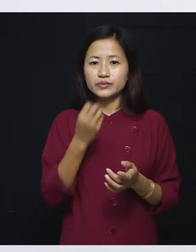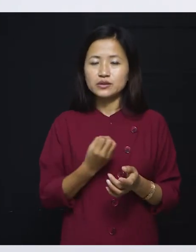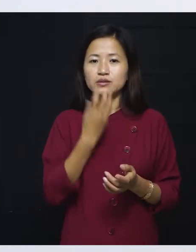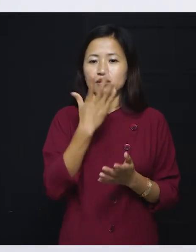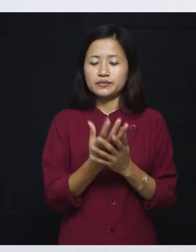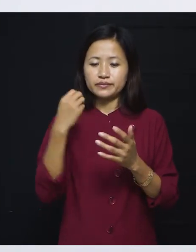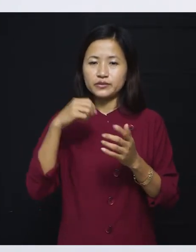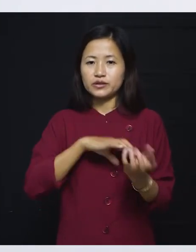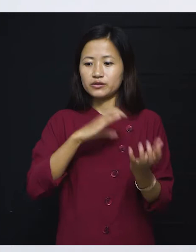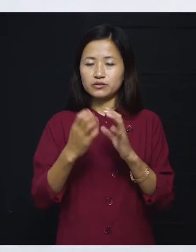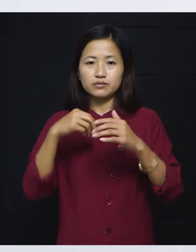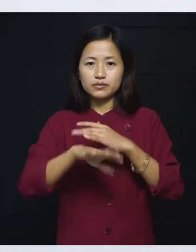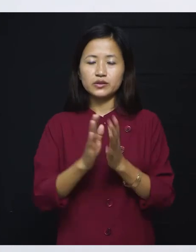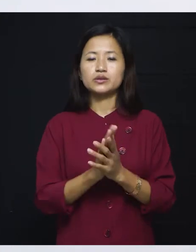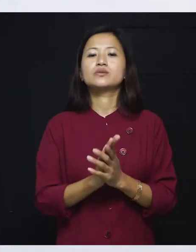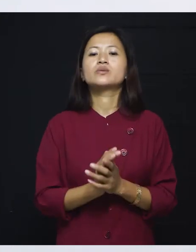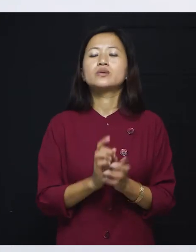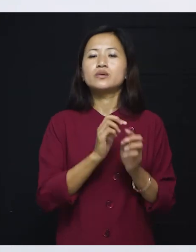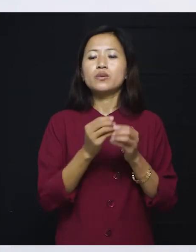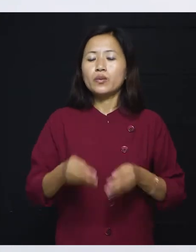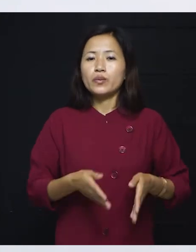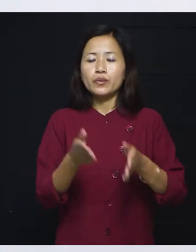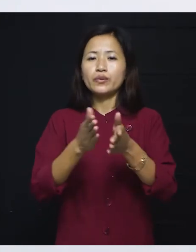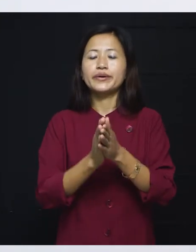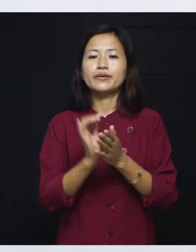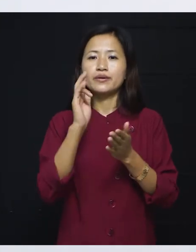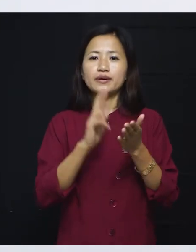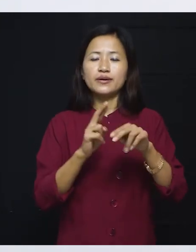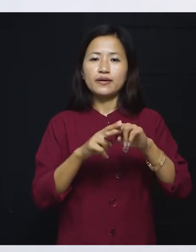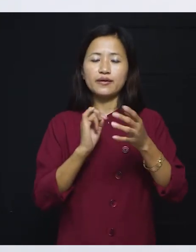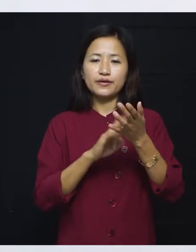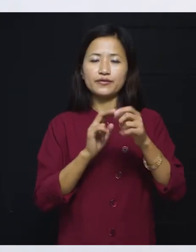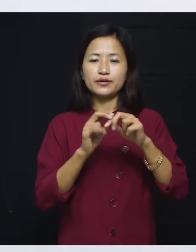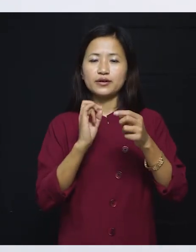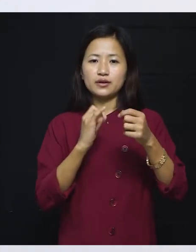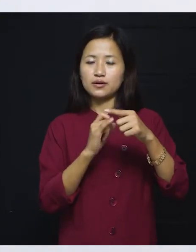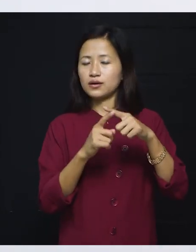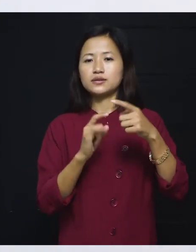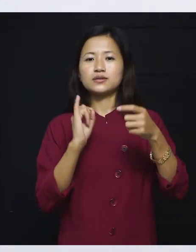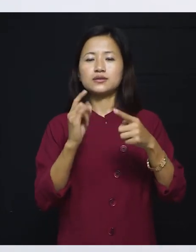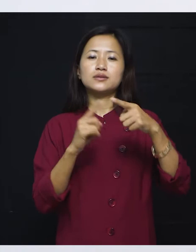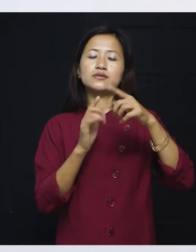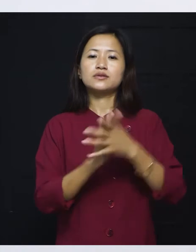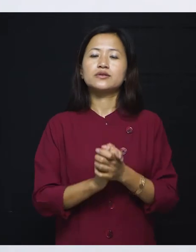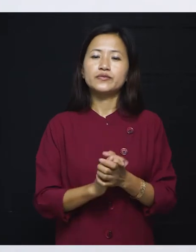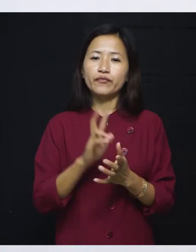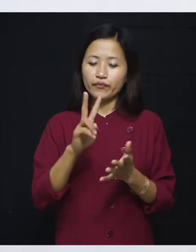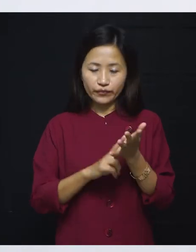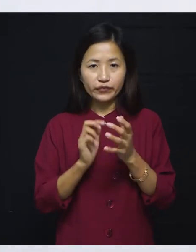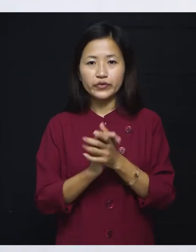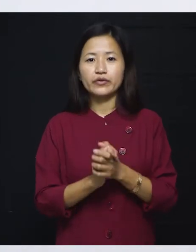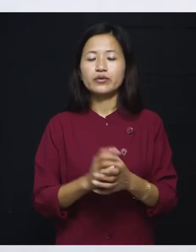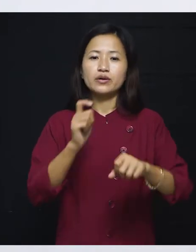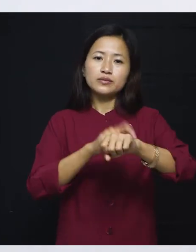that way. That's why this is called as the finite verb, and finite verbs are the verbs that changes with the change of time, with the change